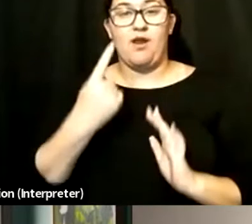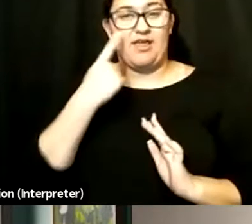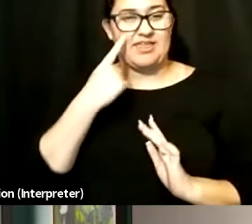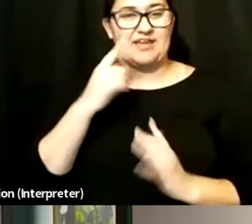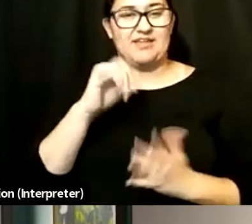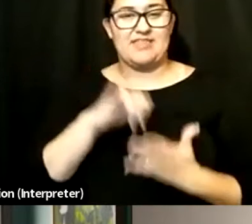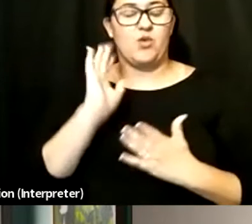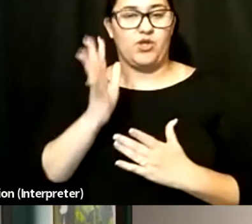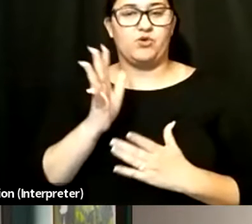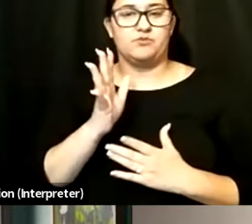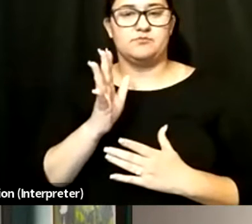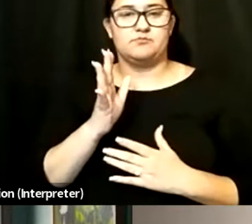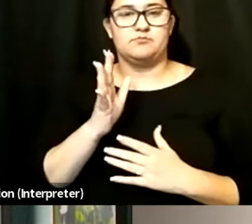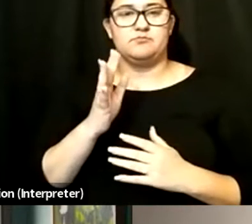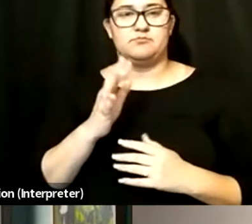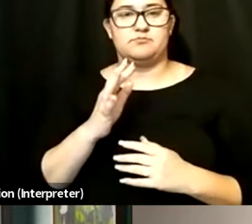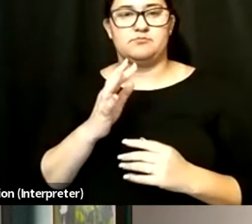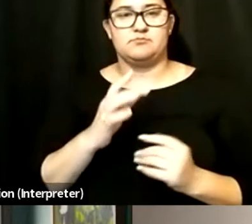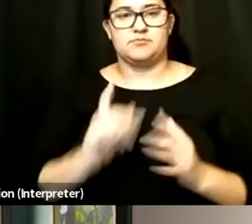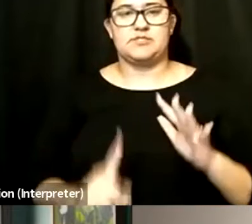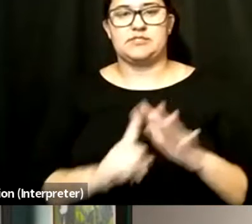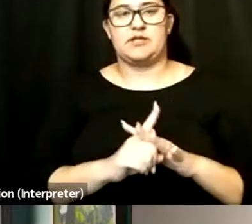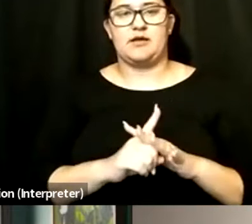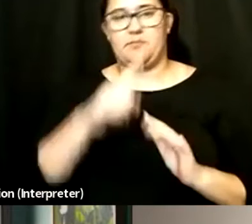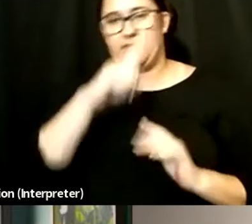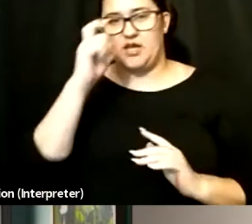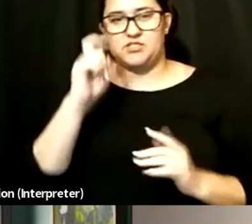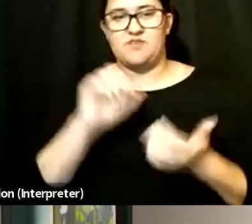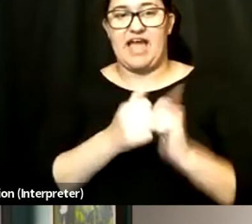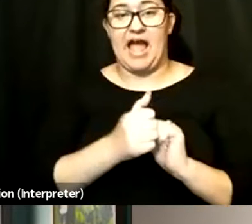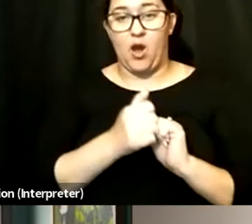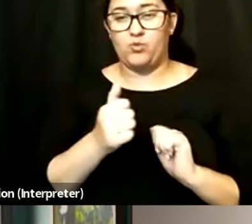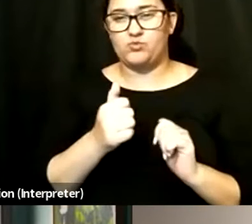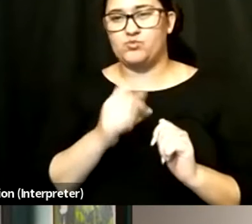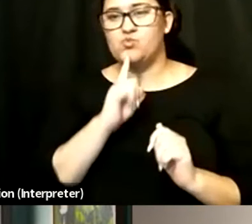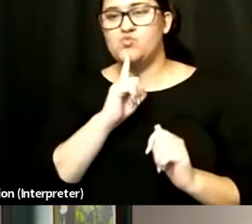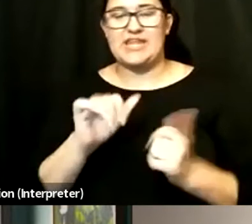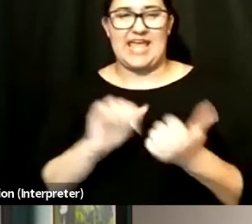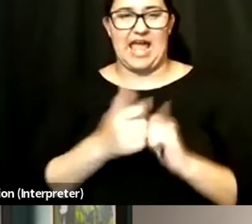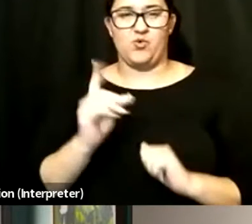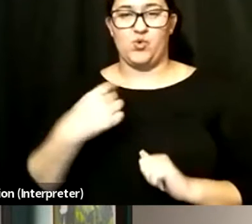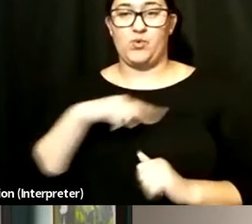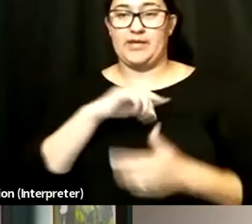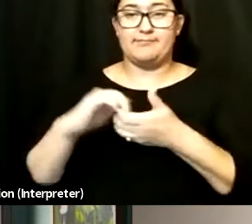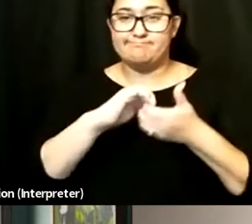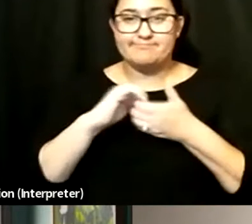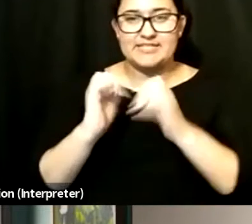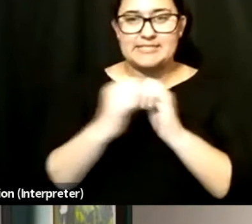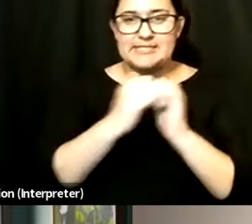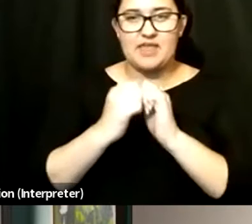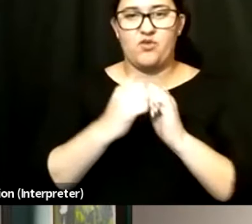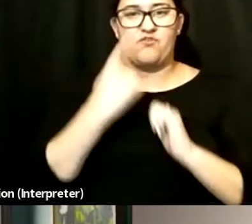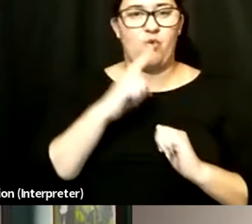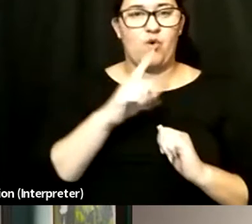up, because kind of how do we both collectively as disabled and non-disabled